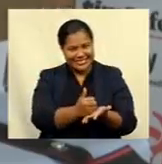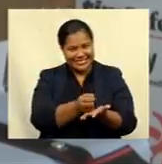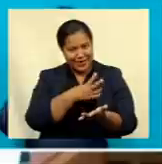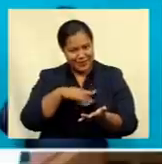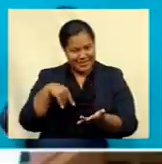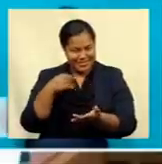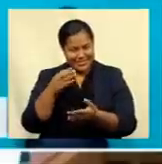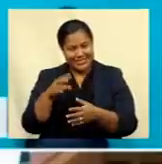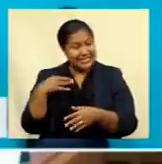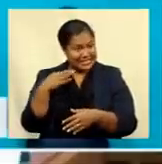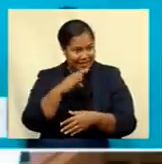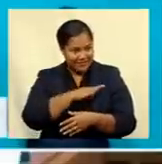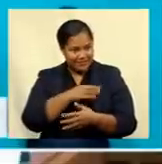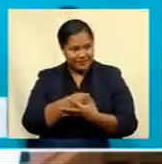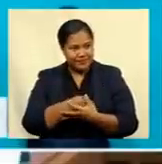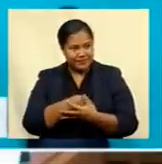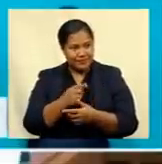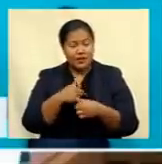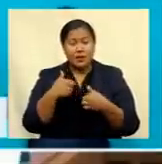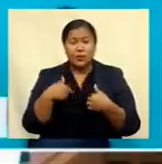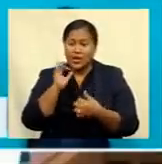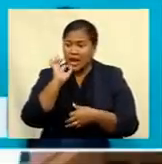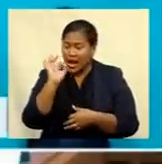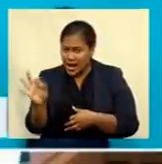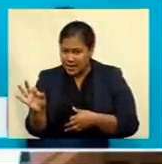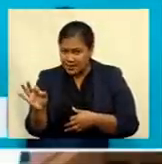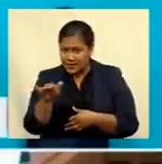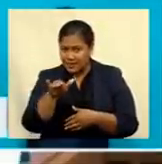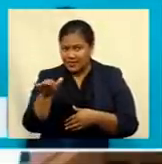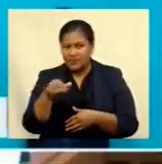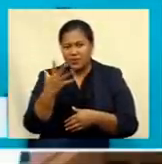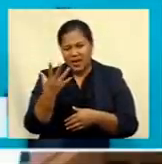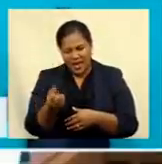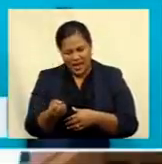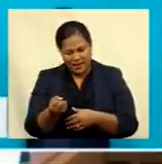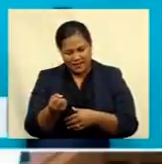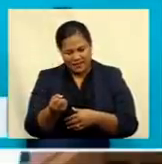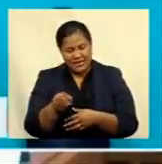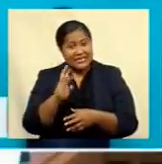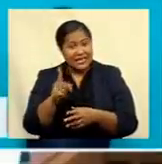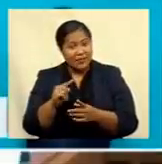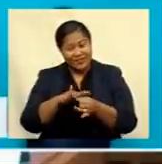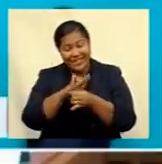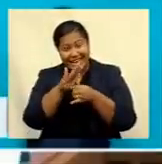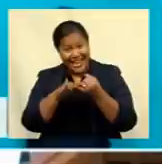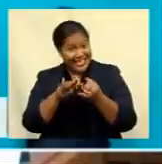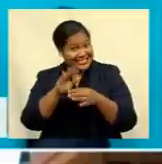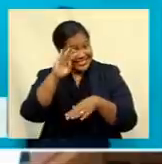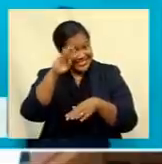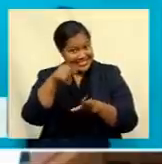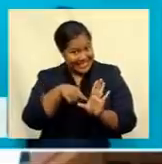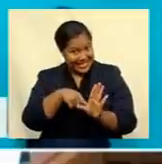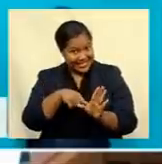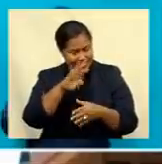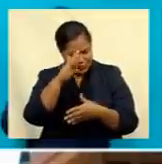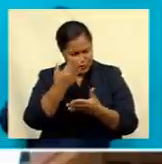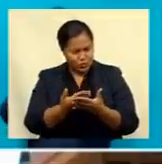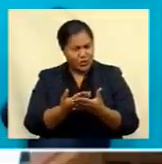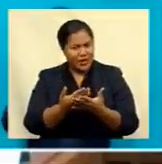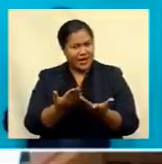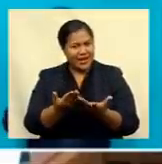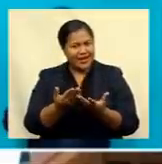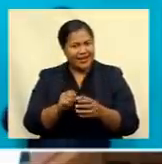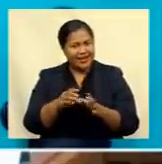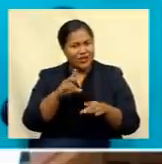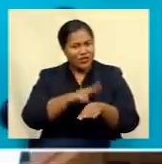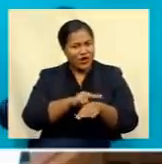we are we've asked them to have some of their final year student doctors help us with the